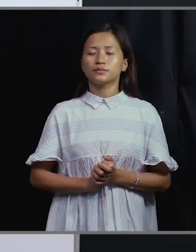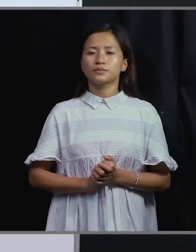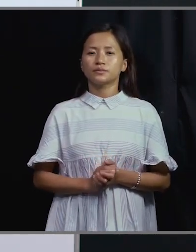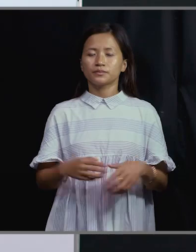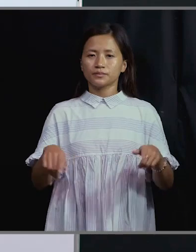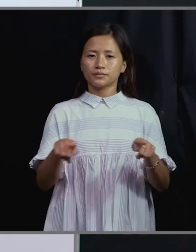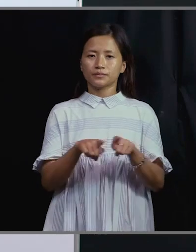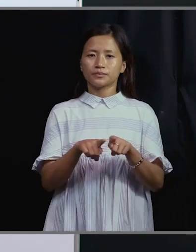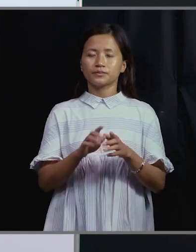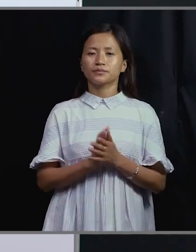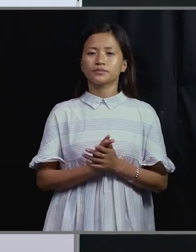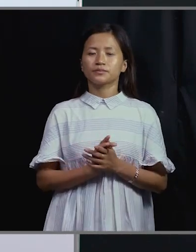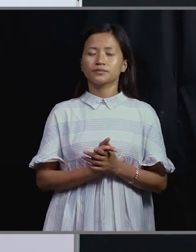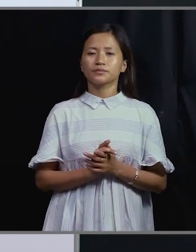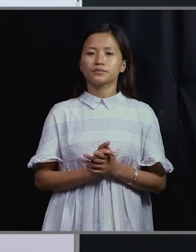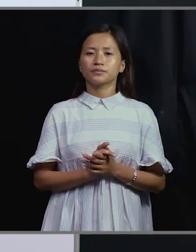And